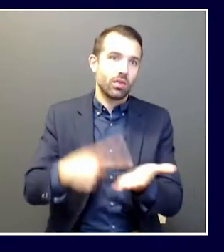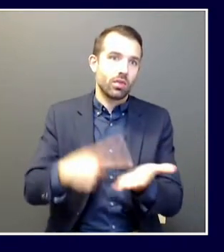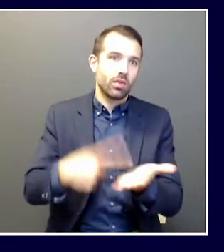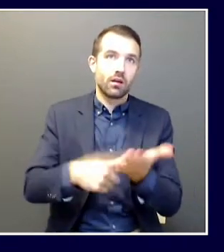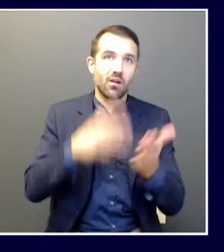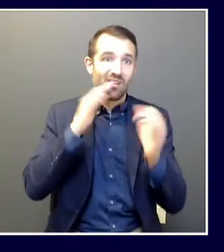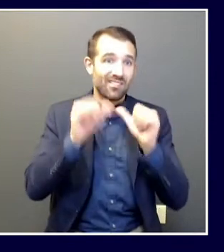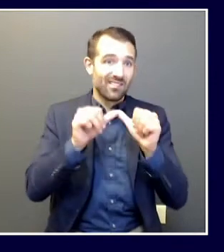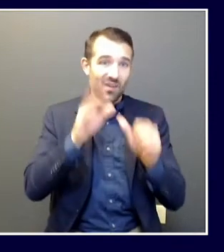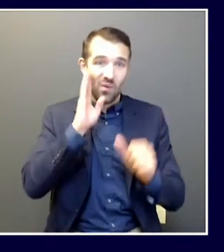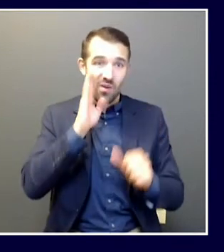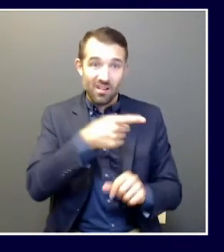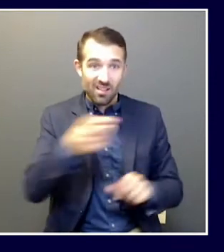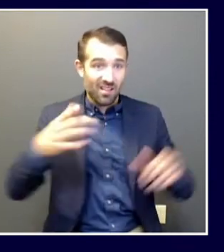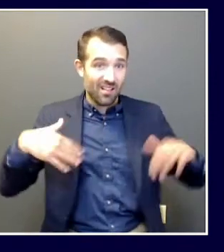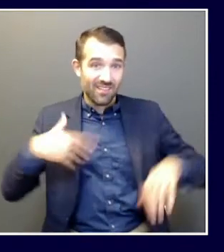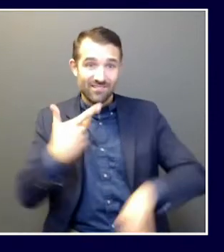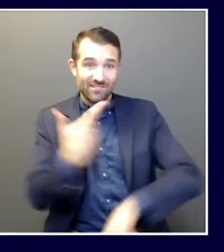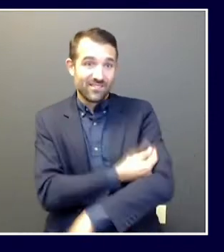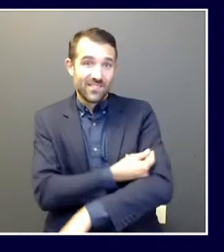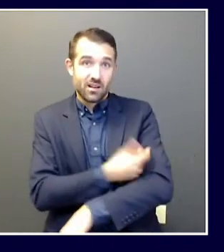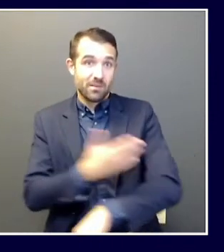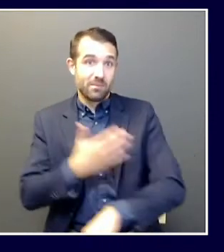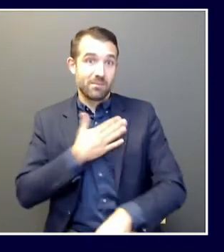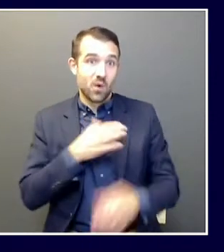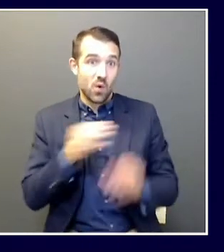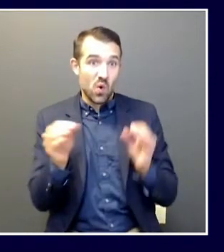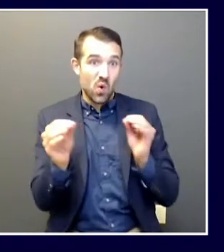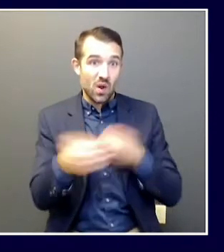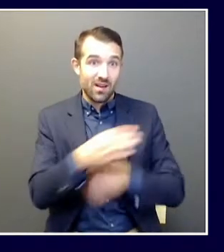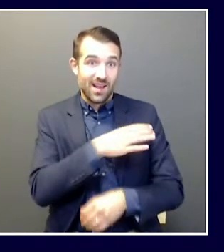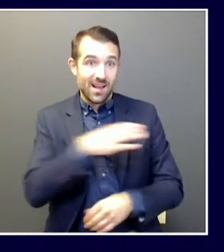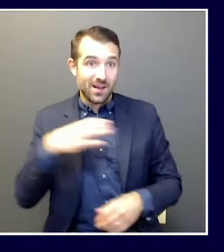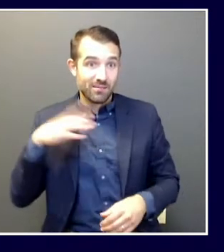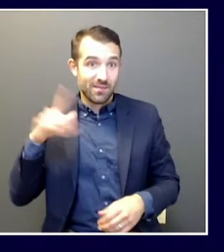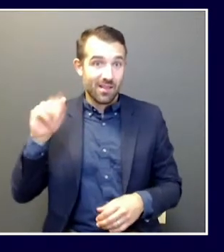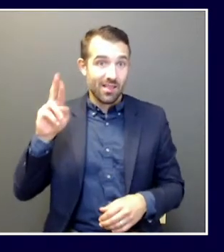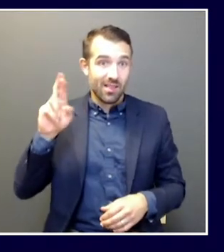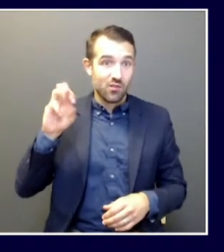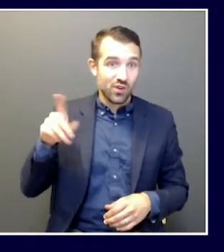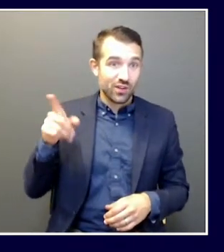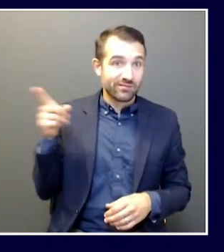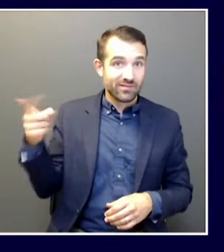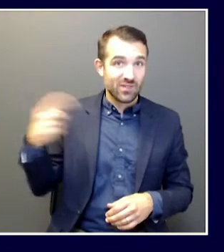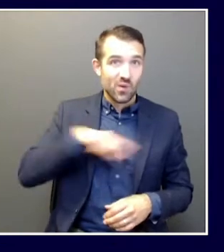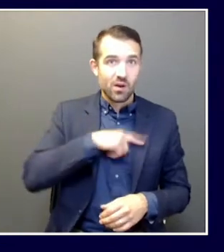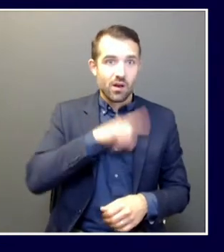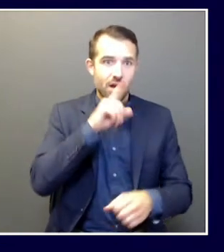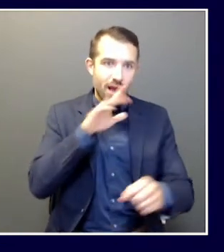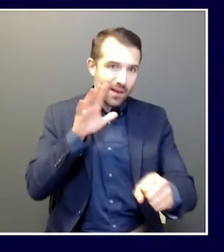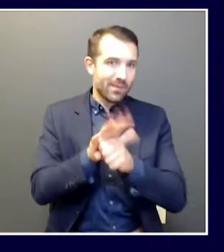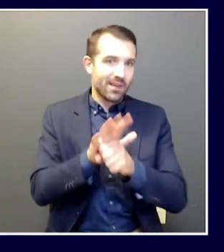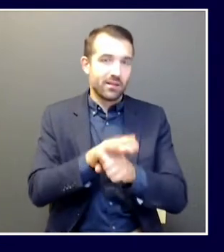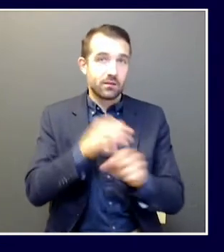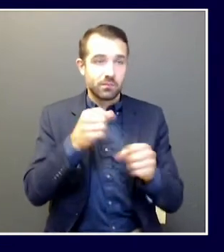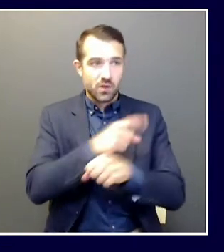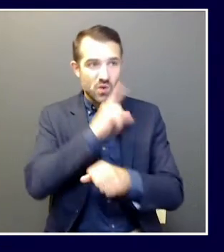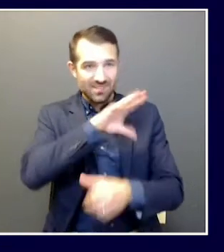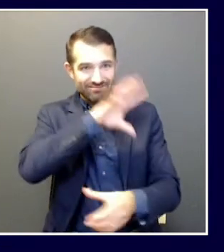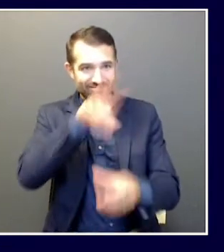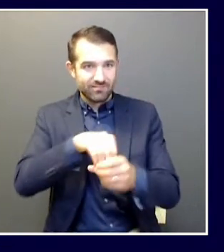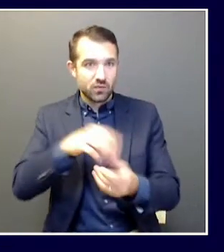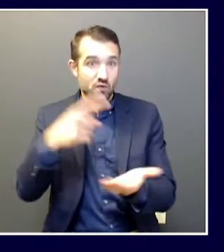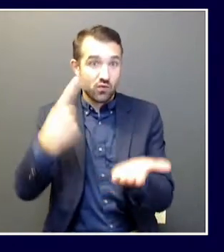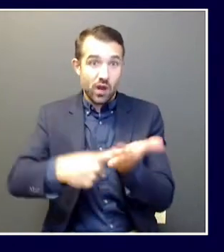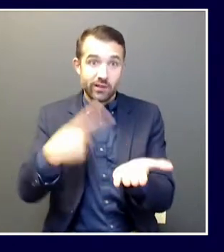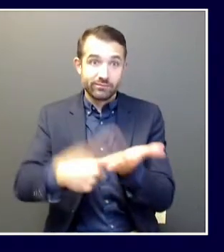And my office, Commissioner Wambrew, we are committed to remaining involved in that conversation. So I just wanted to be clear on that. We're not shutting the